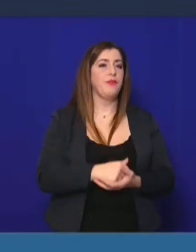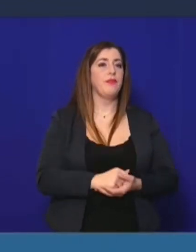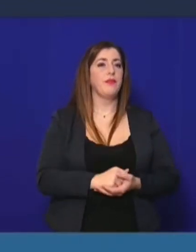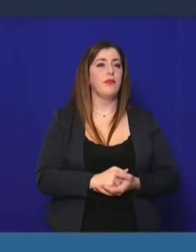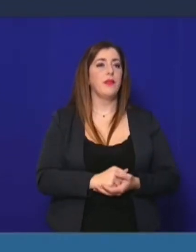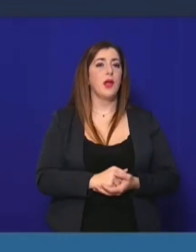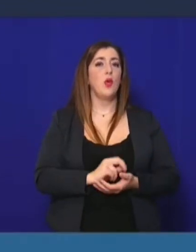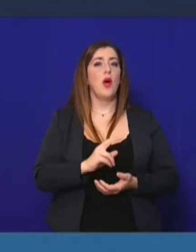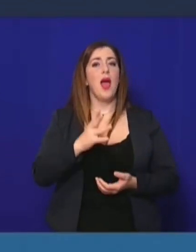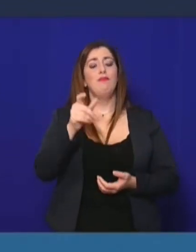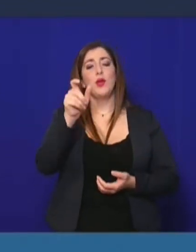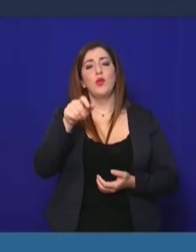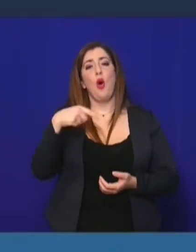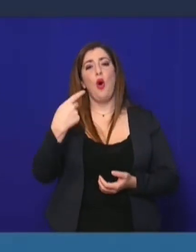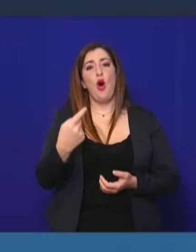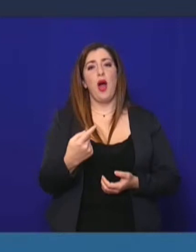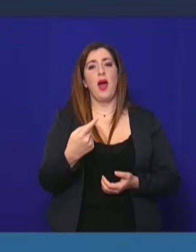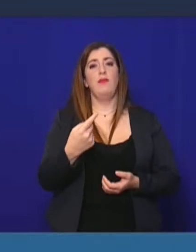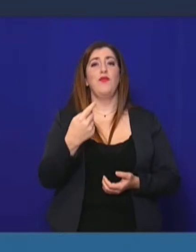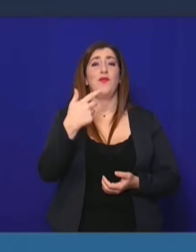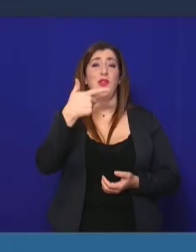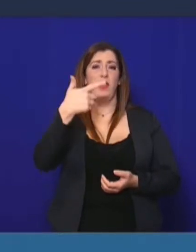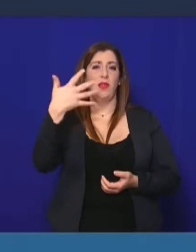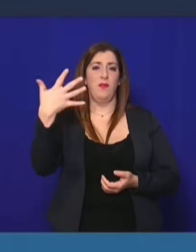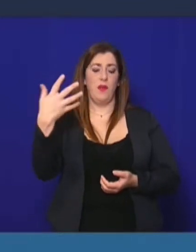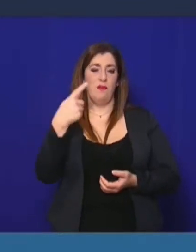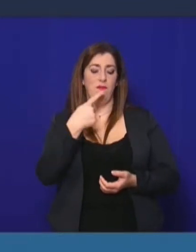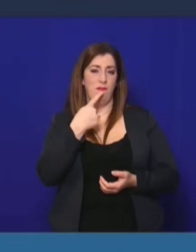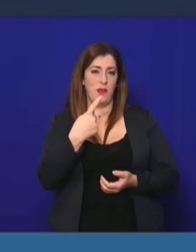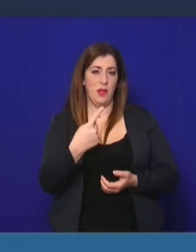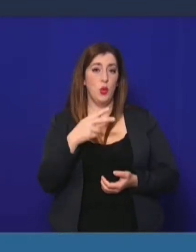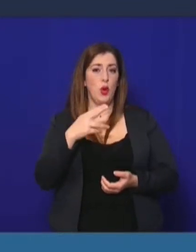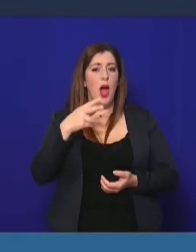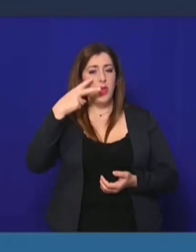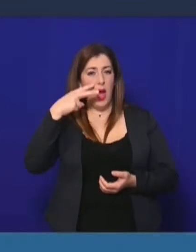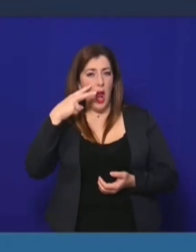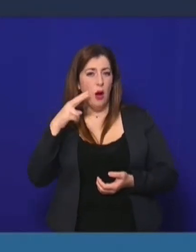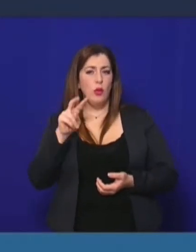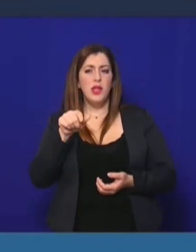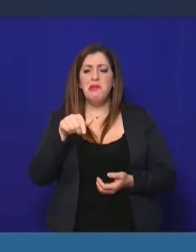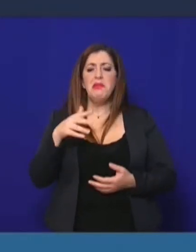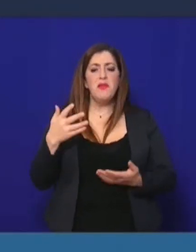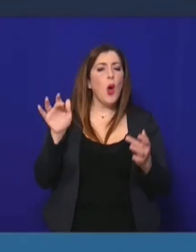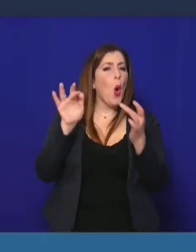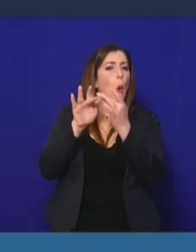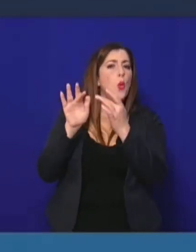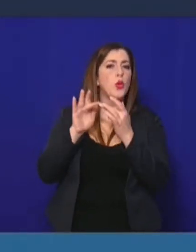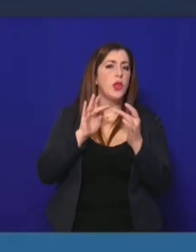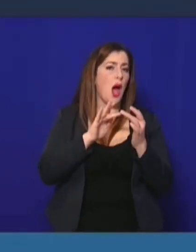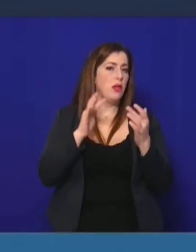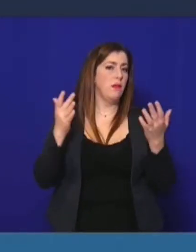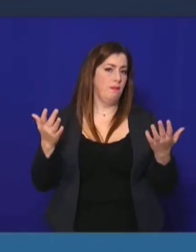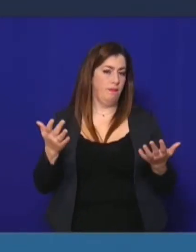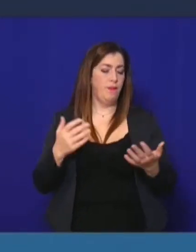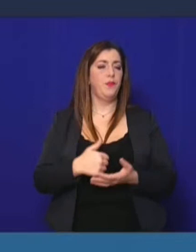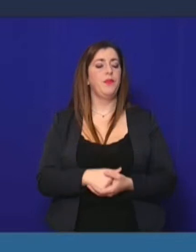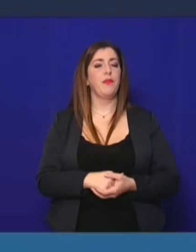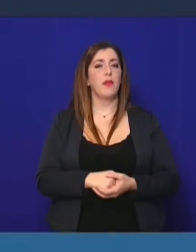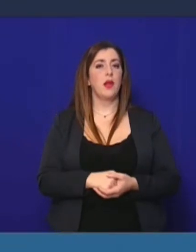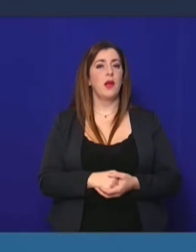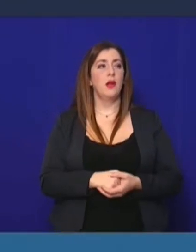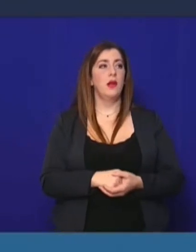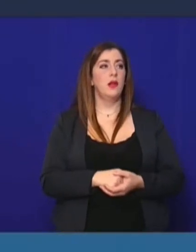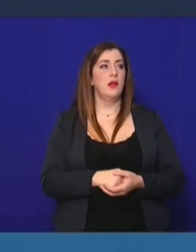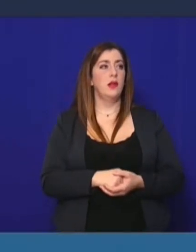ninvestigaw il-każ u nkun nistgħu naraw x'kuntatti kellha din il-persuna. Però nfakkarkom li dawn il-każijiet bħal